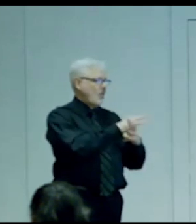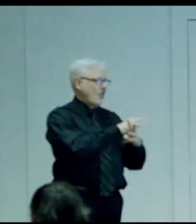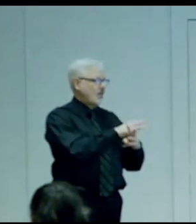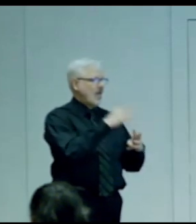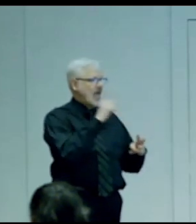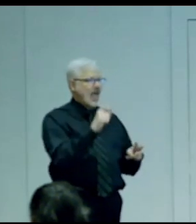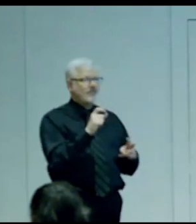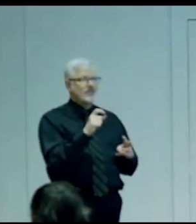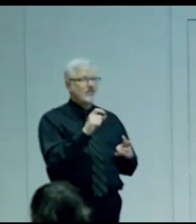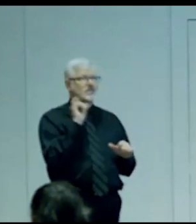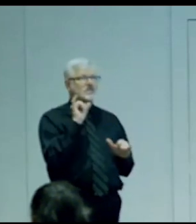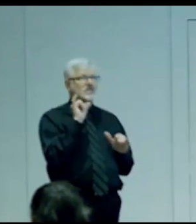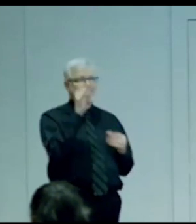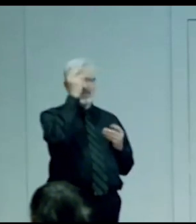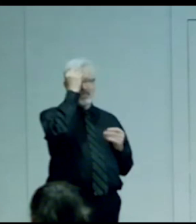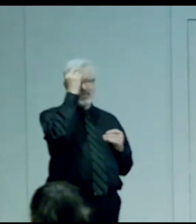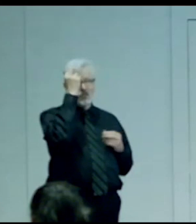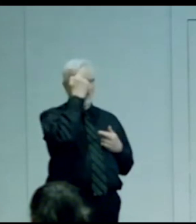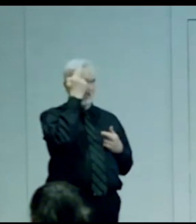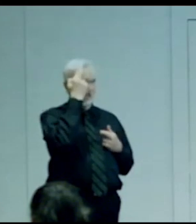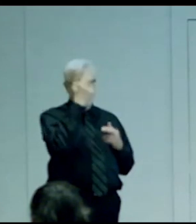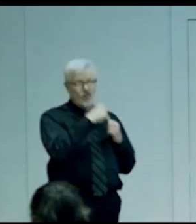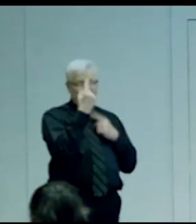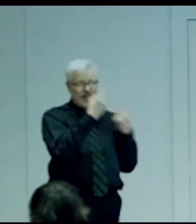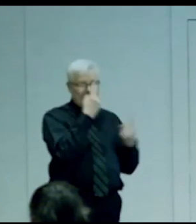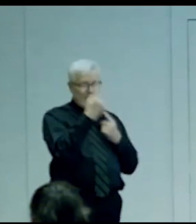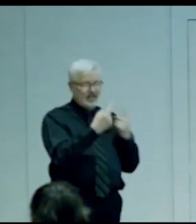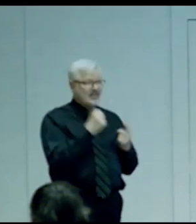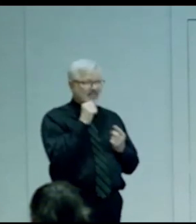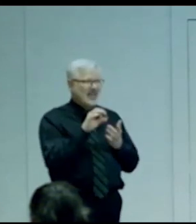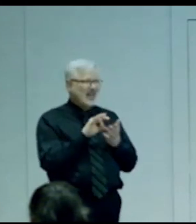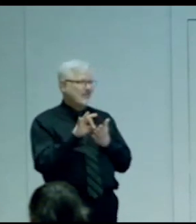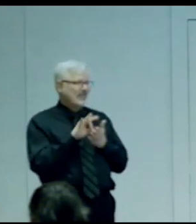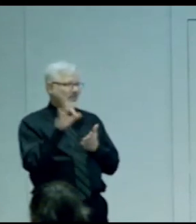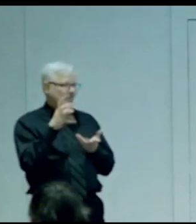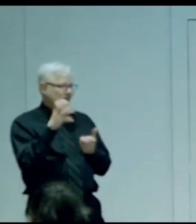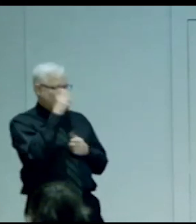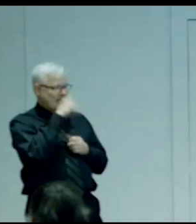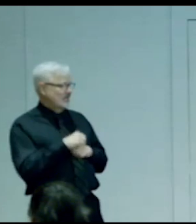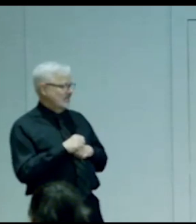use reasoning and thinking? It's not a computational problem. You want to guess?